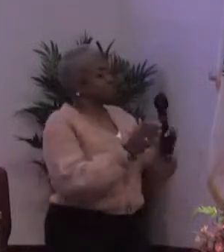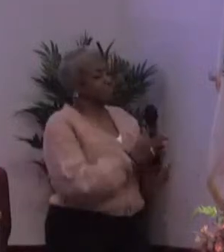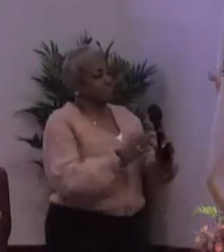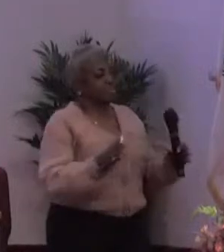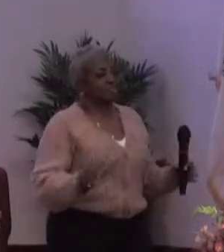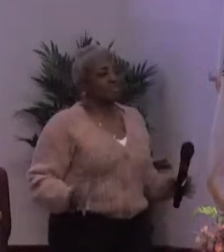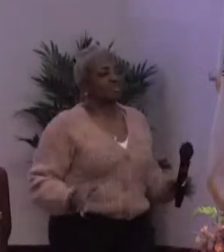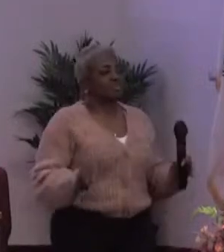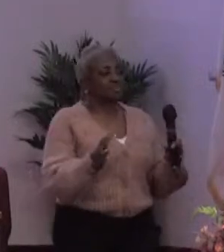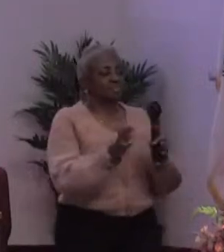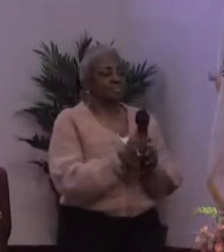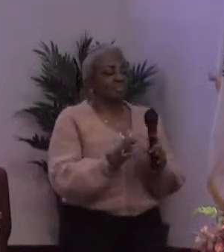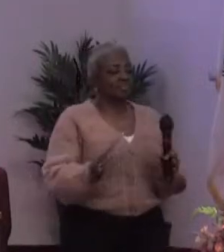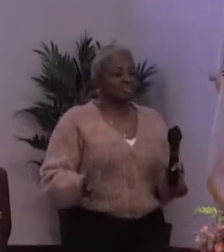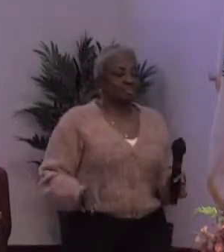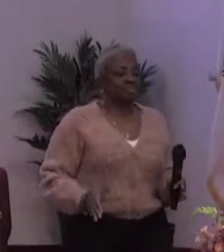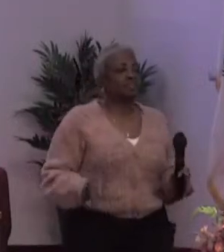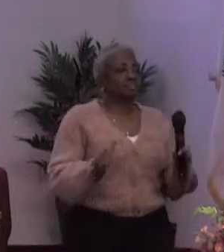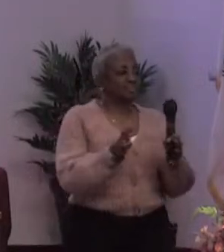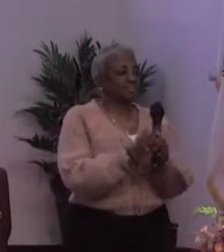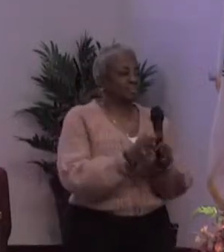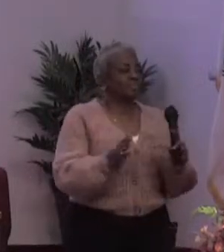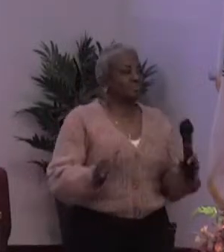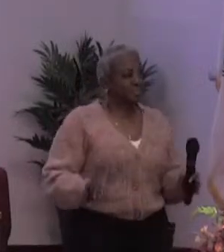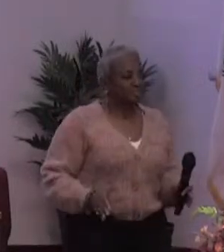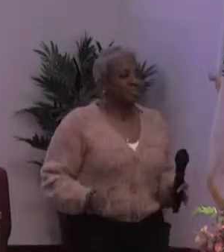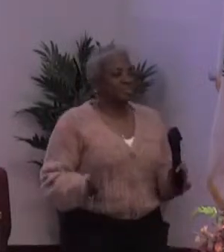We're going to do a corporate praise.